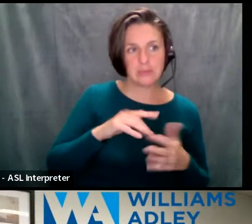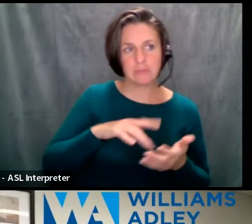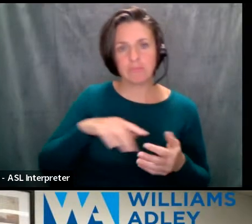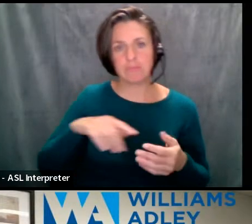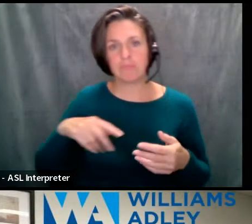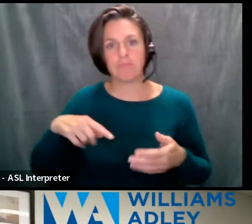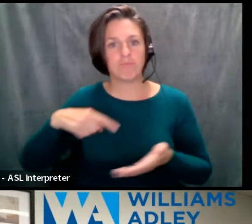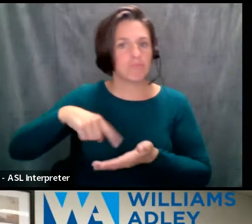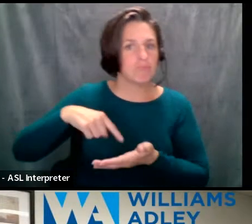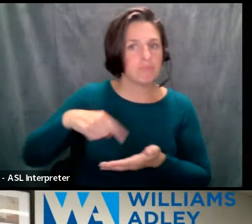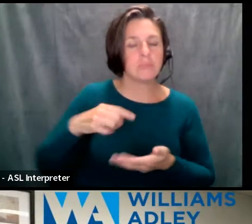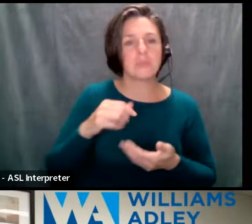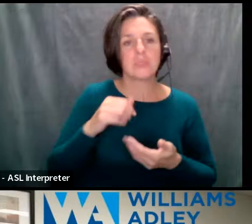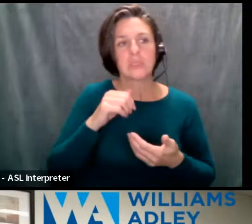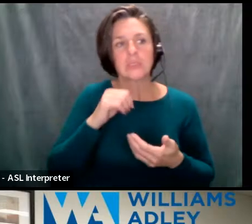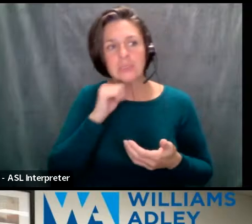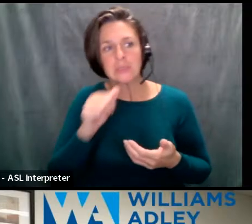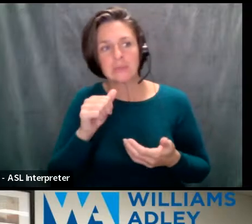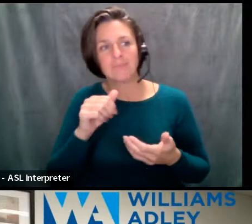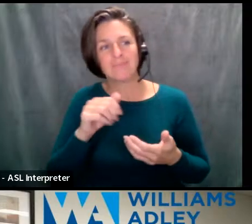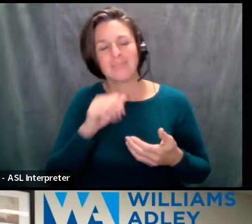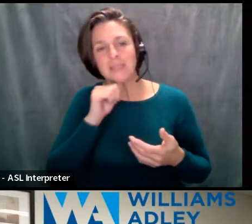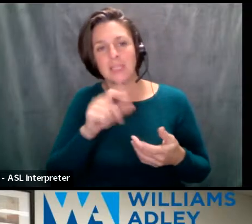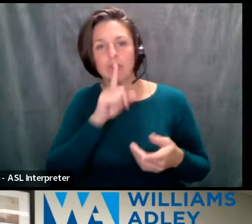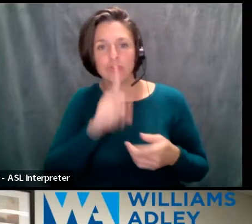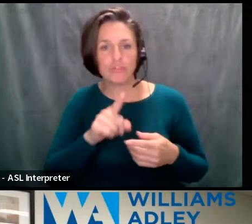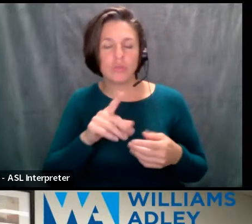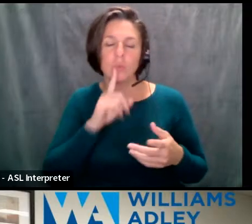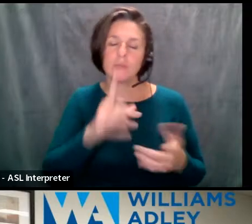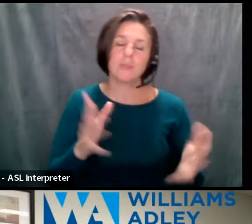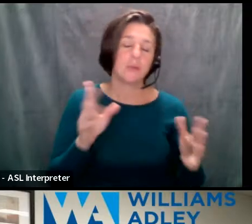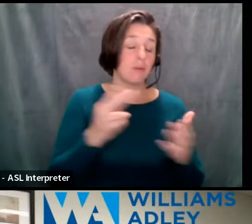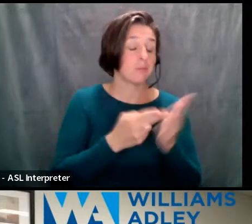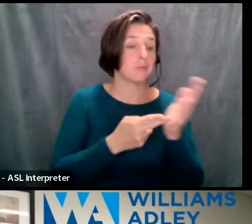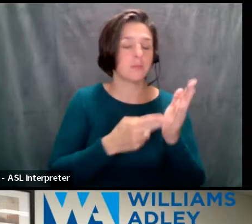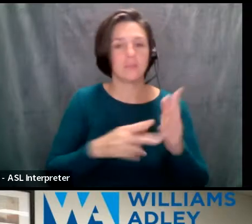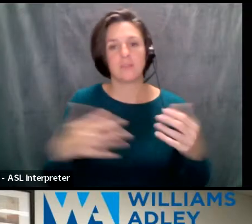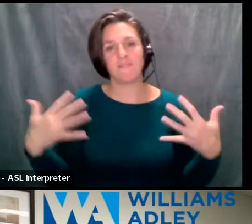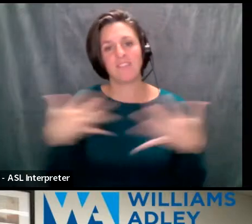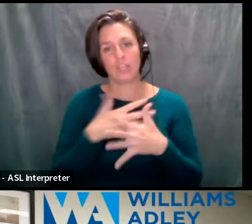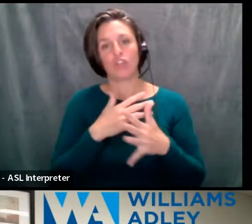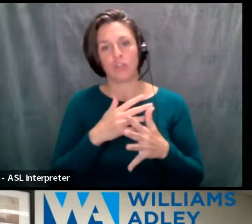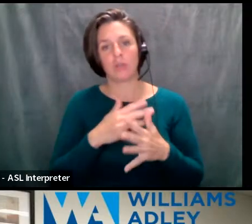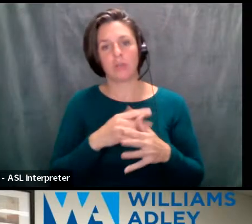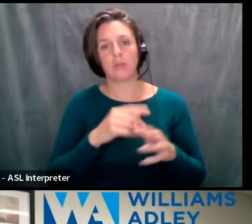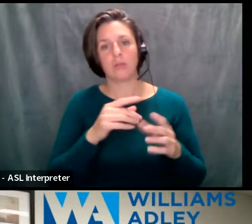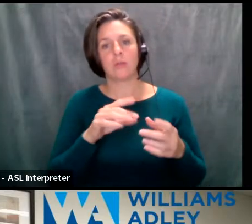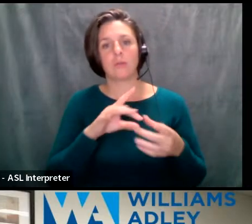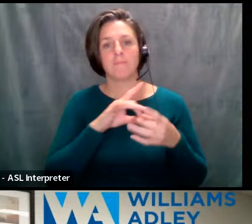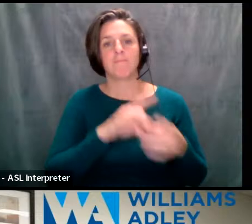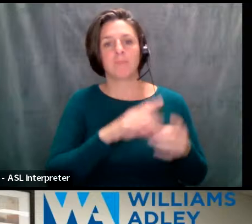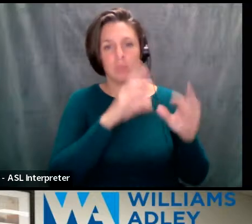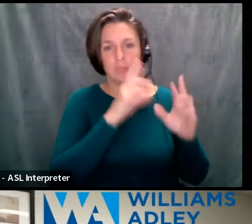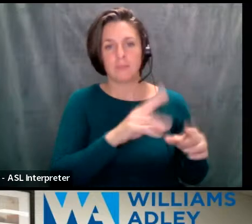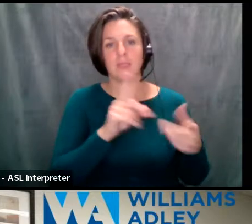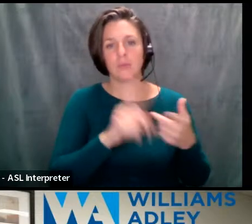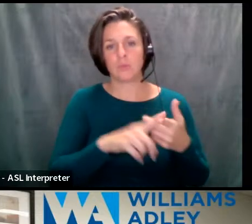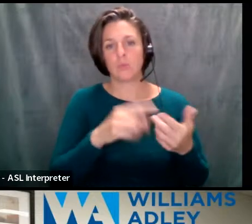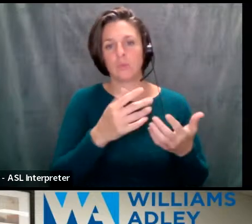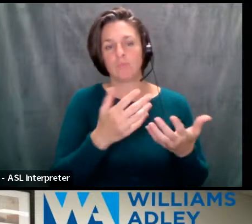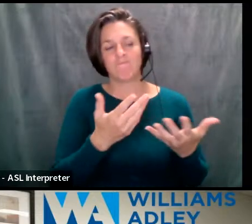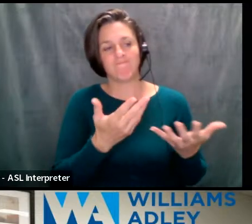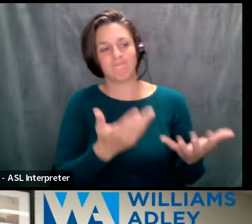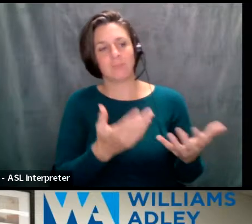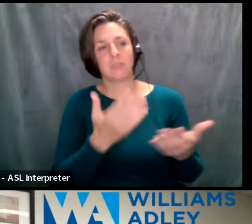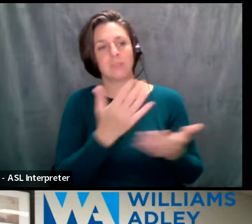and well, flat out fear with respect to some of the